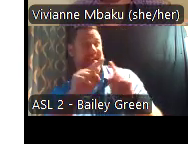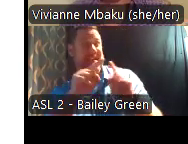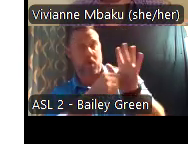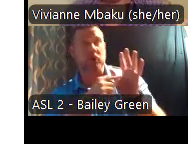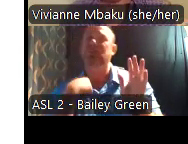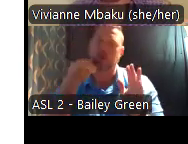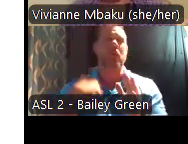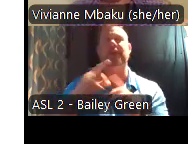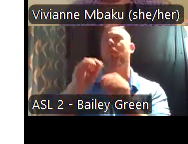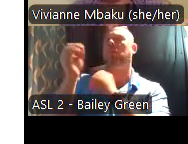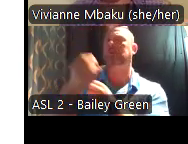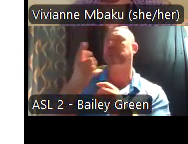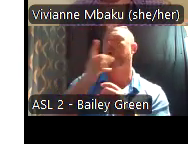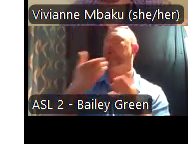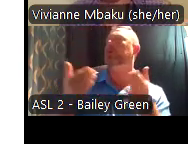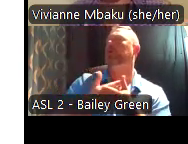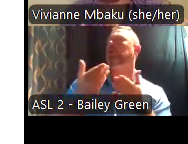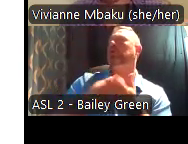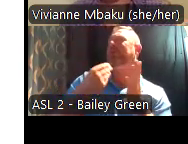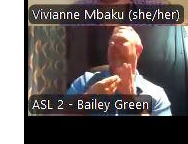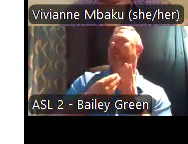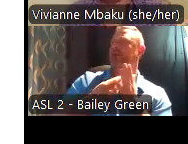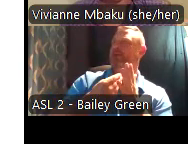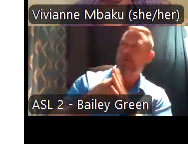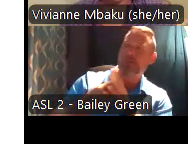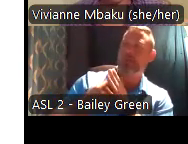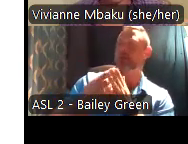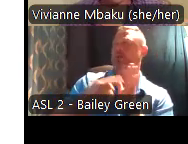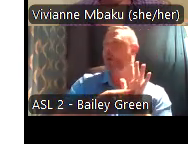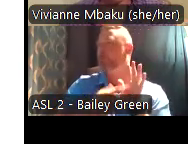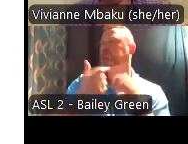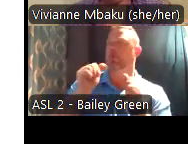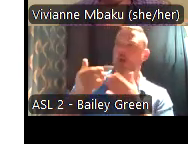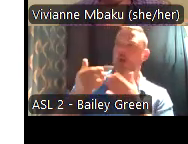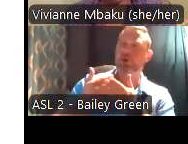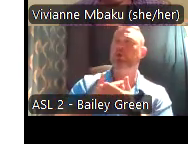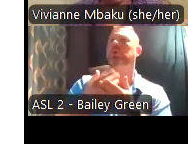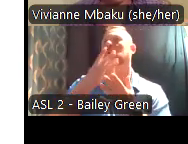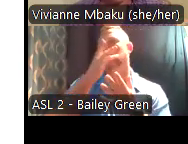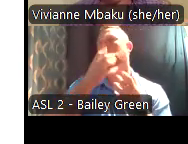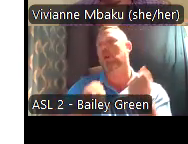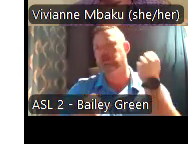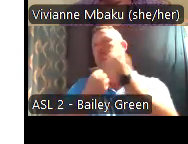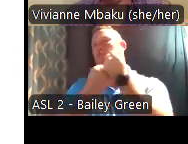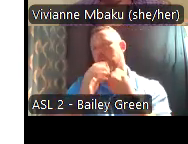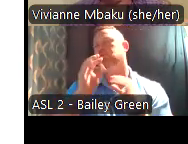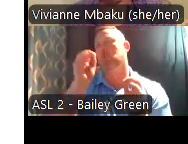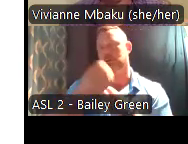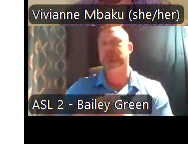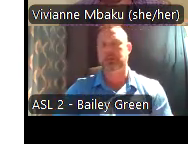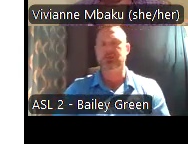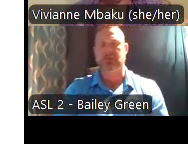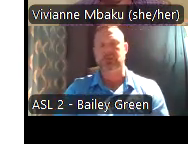who have new funding models, they're trying new things, and we really want to uplift those organizations.